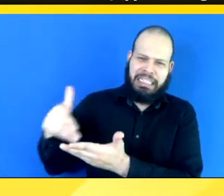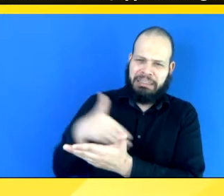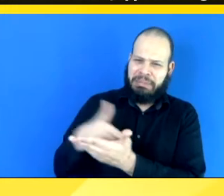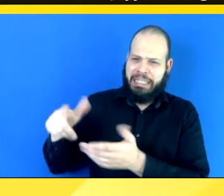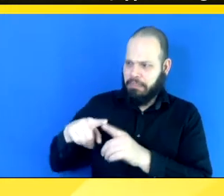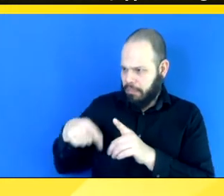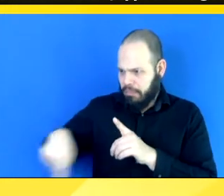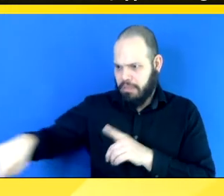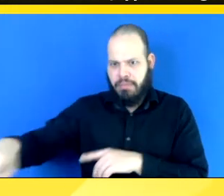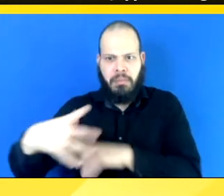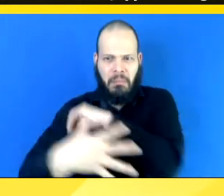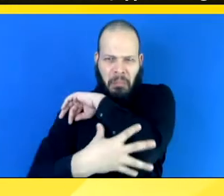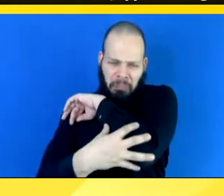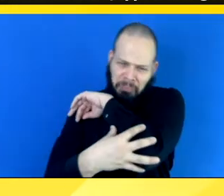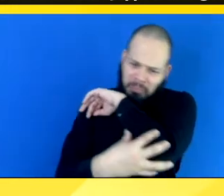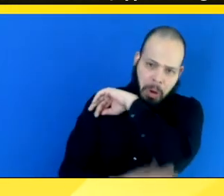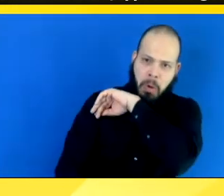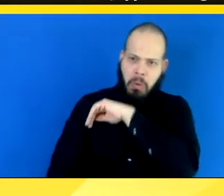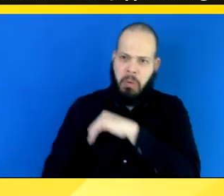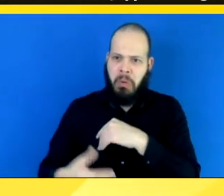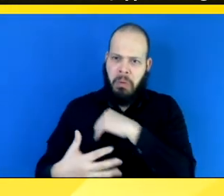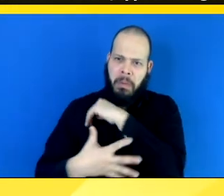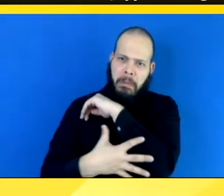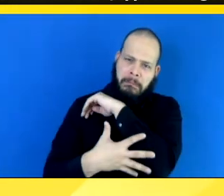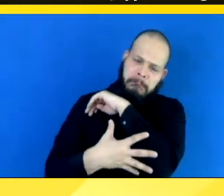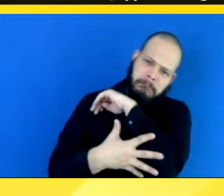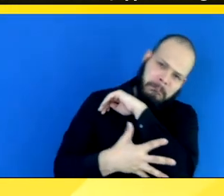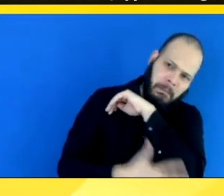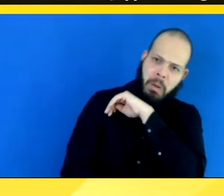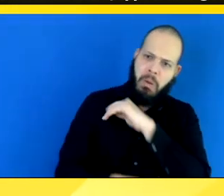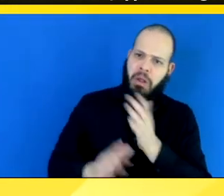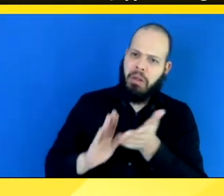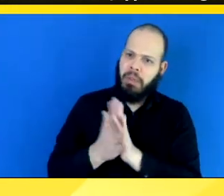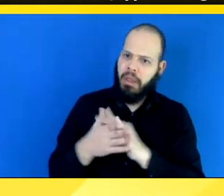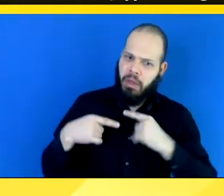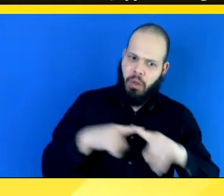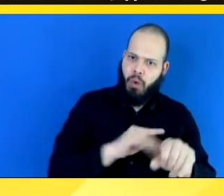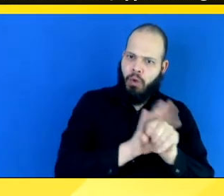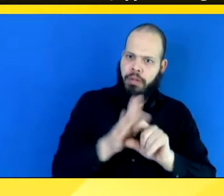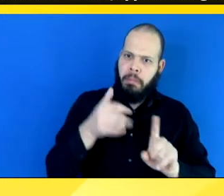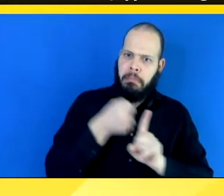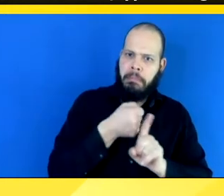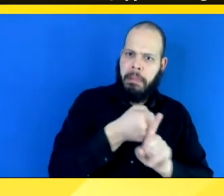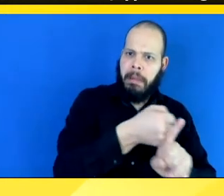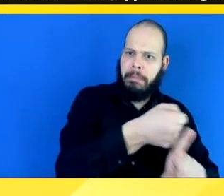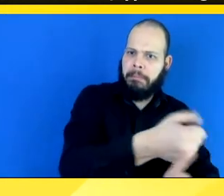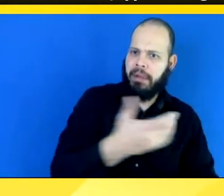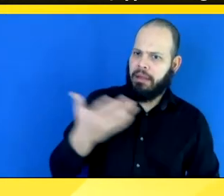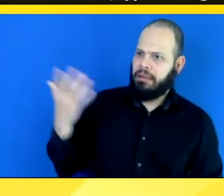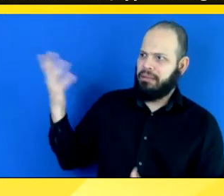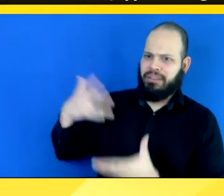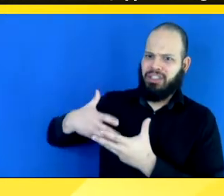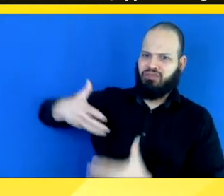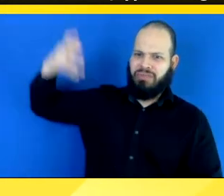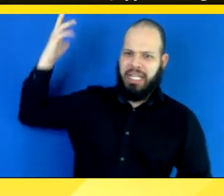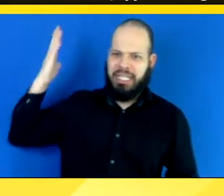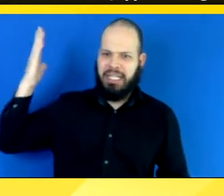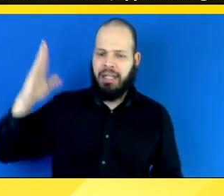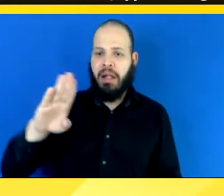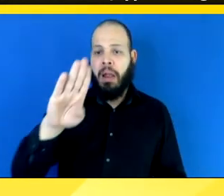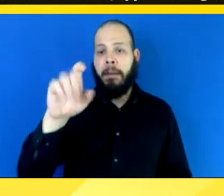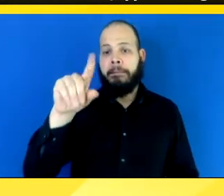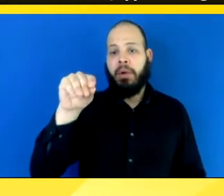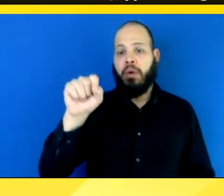Jeff Bezos made money. Billionaires made $1.5 trillion during COVID. You're right.